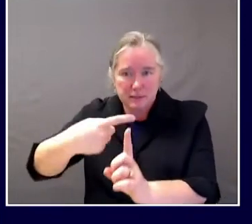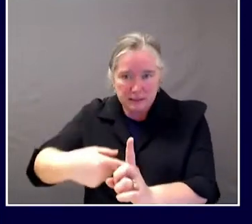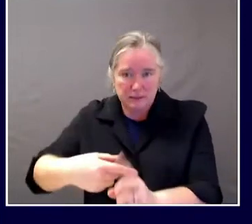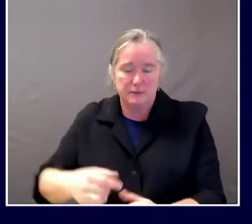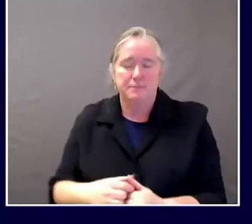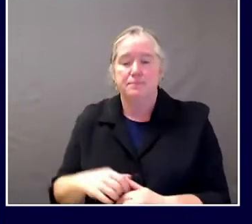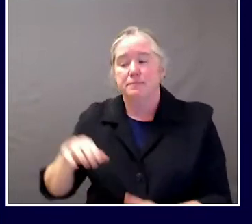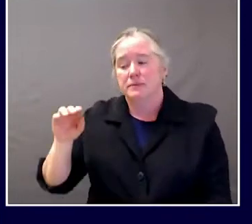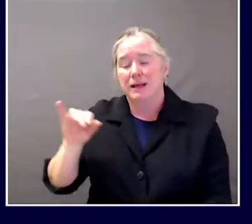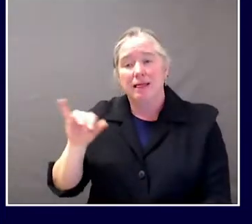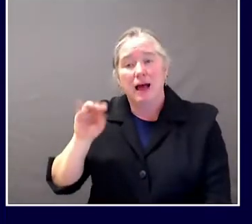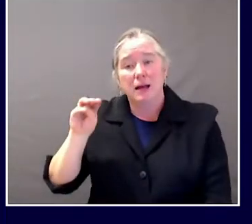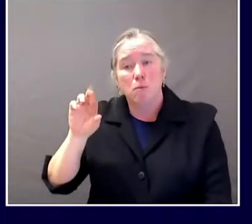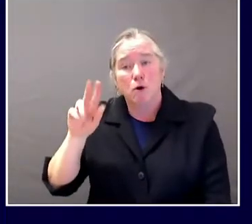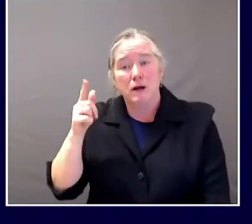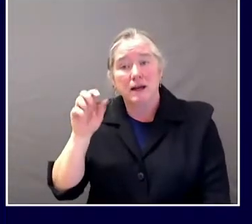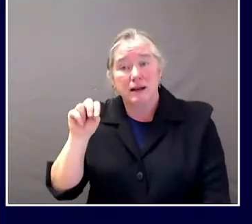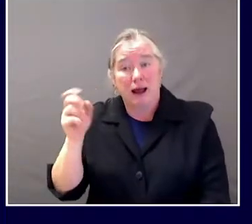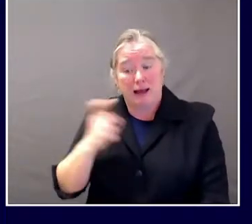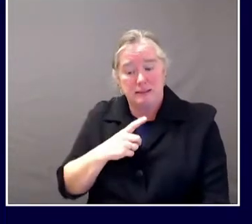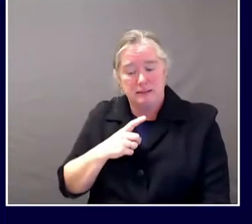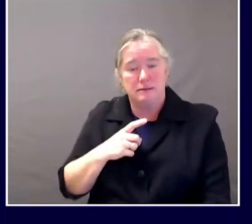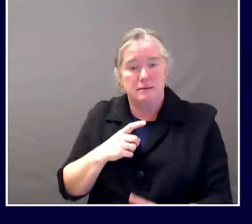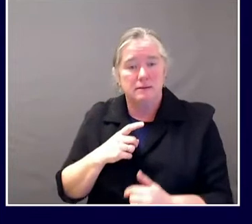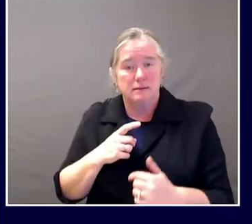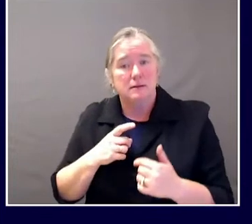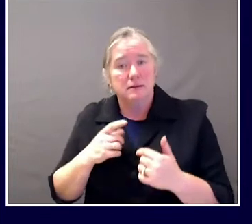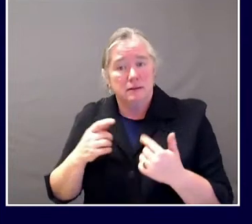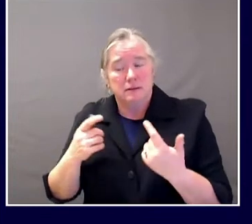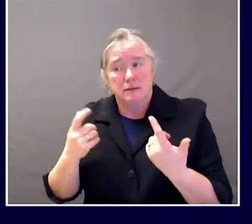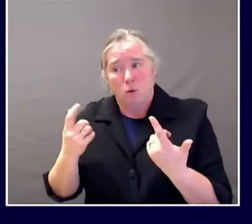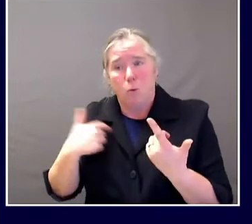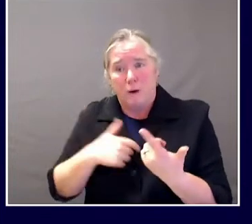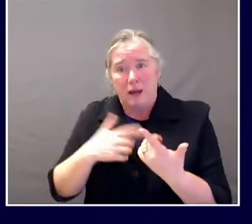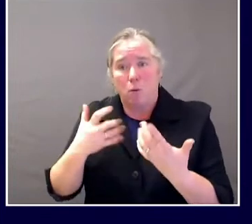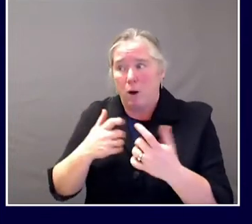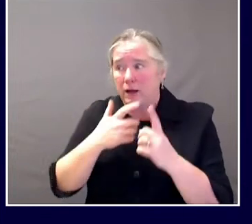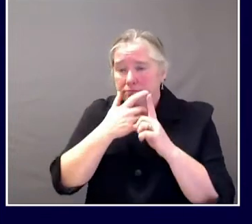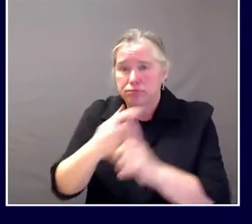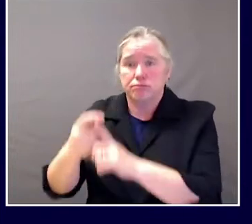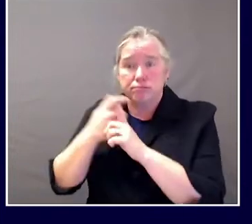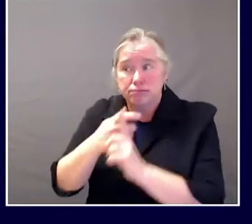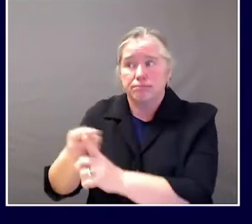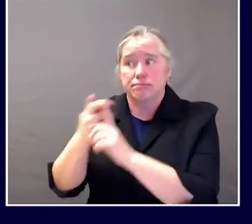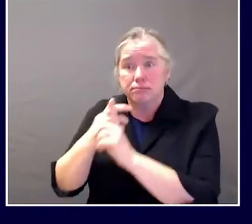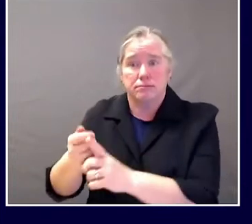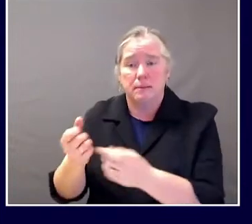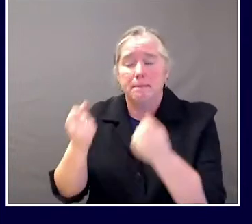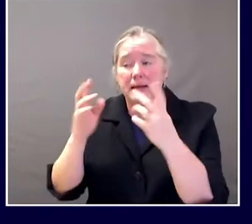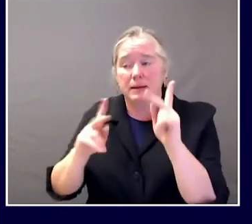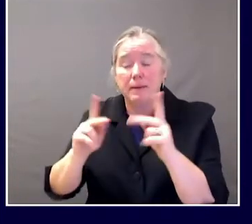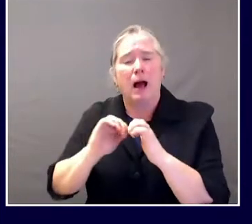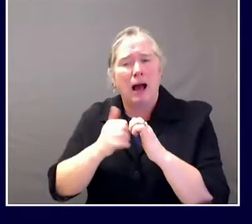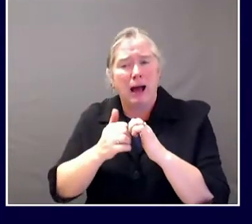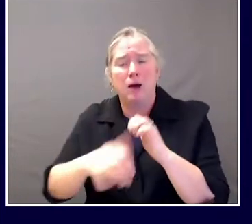is going to be how we get up to that requisite level of vaccination that we need to be accomplishing.